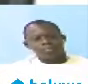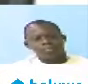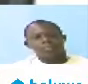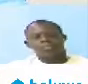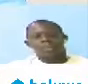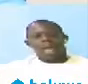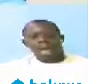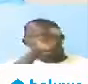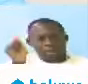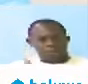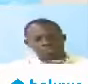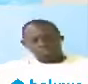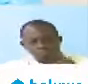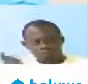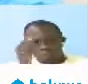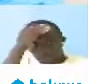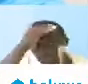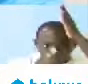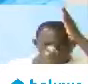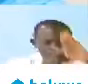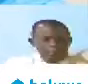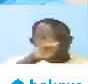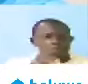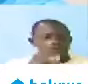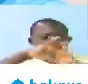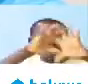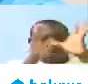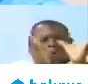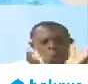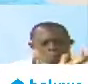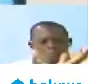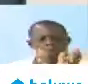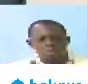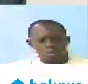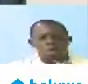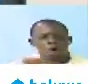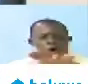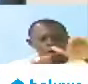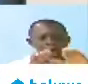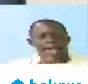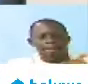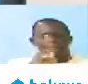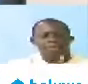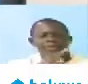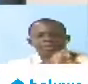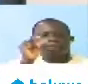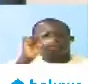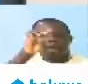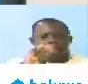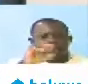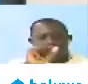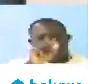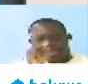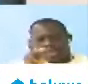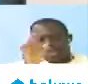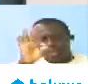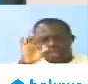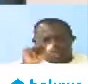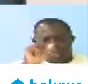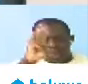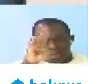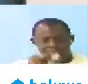NIO Sign Beso Bebo Mataba. And these military bases were all under the jurisdiction of Mataba. So it will learn.